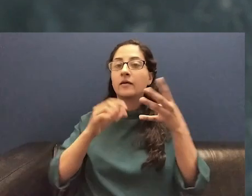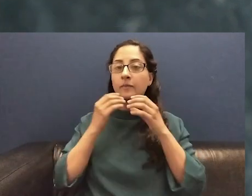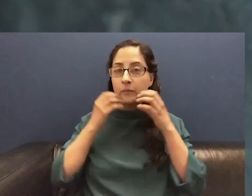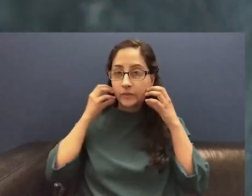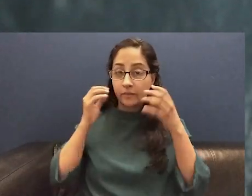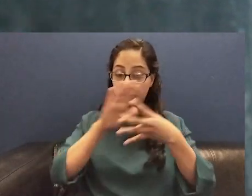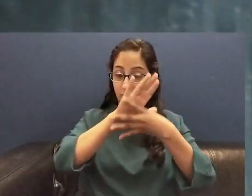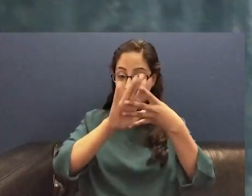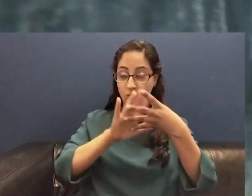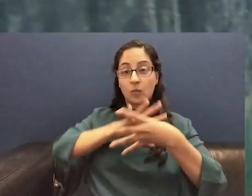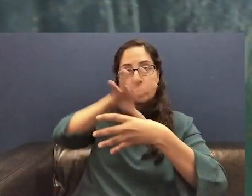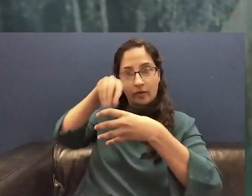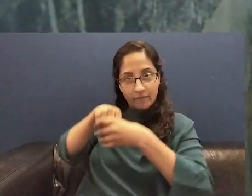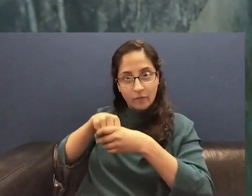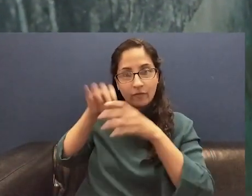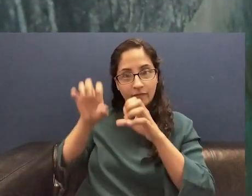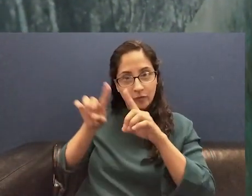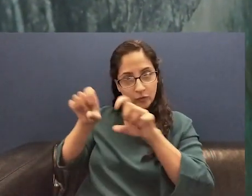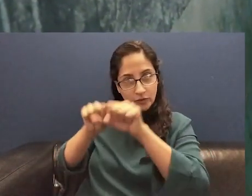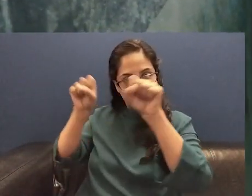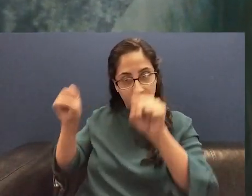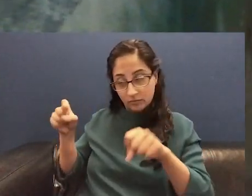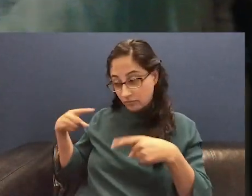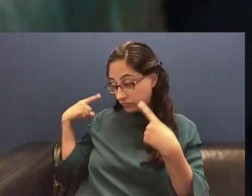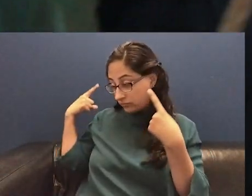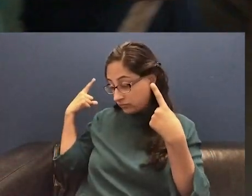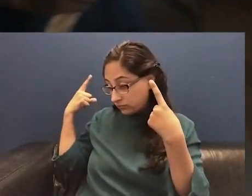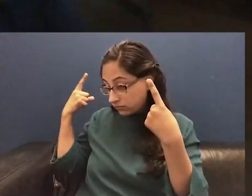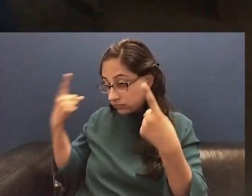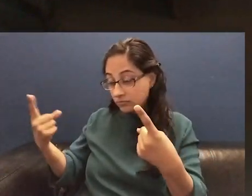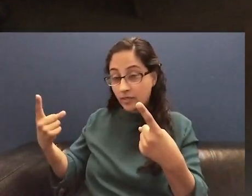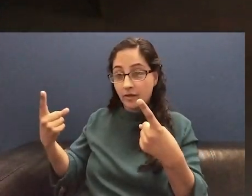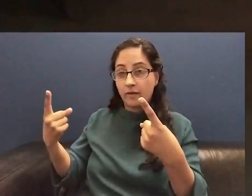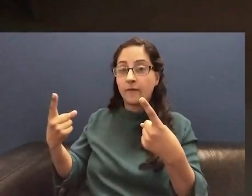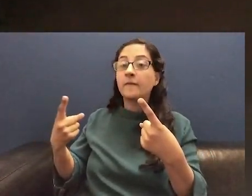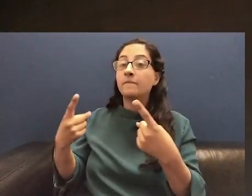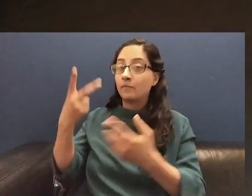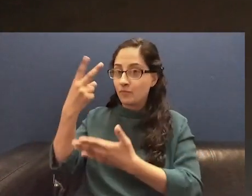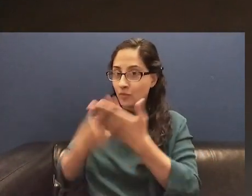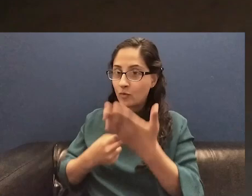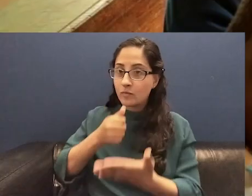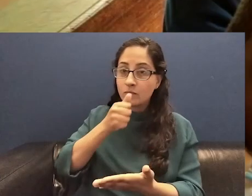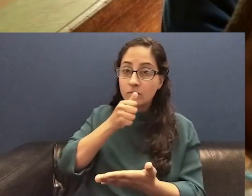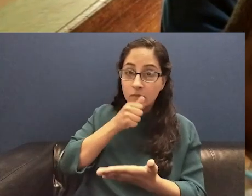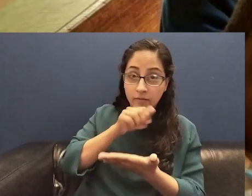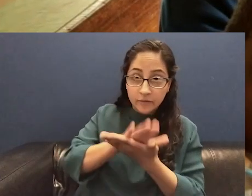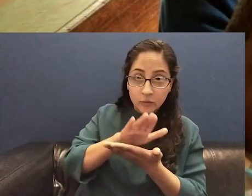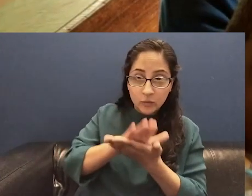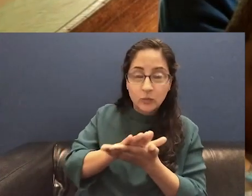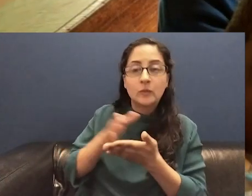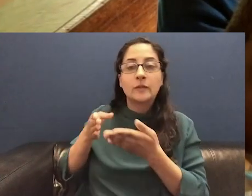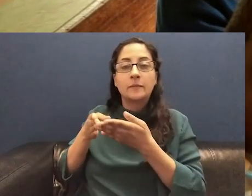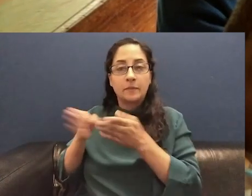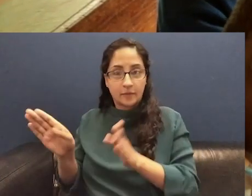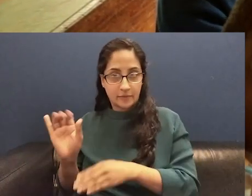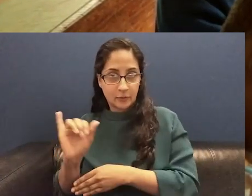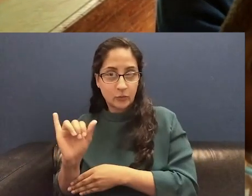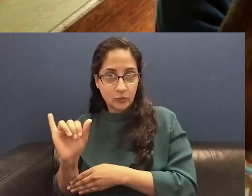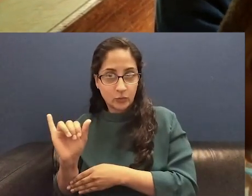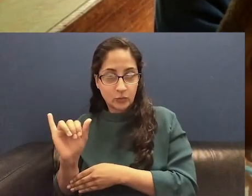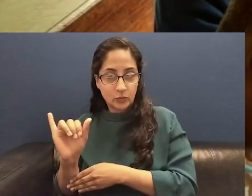And this work has had massive impact, not only in our own Aga Khan schools, but in a very large